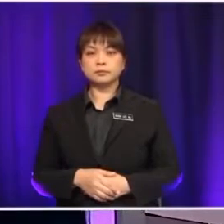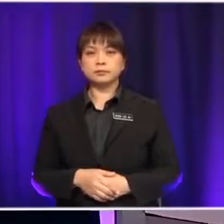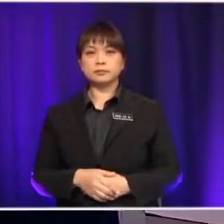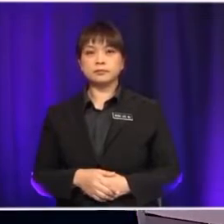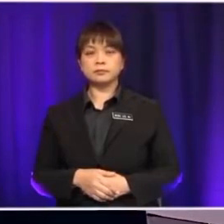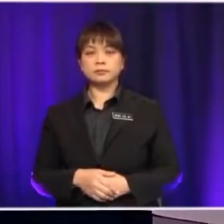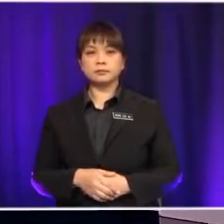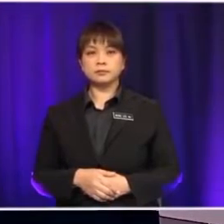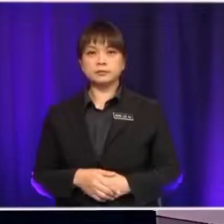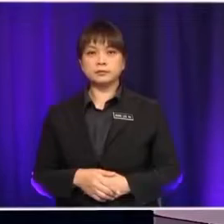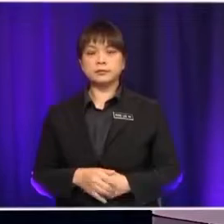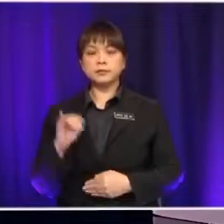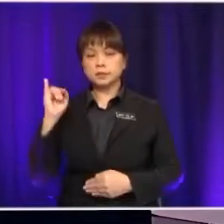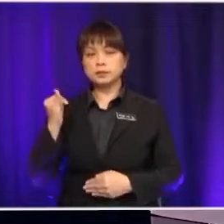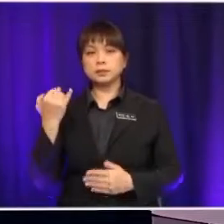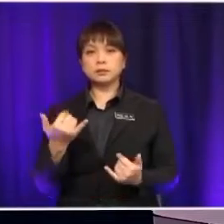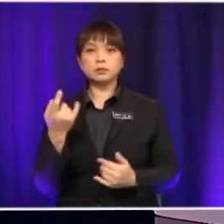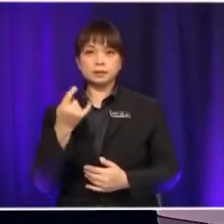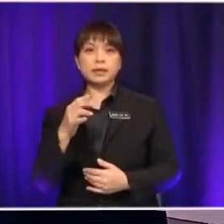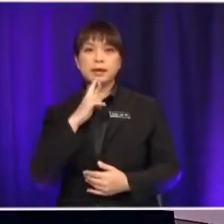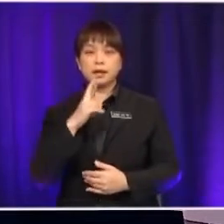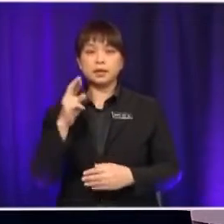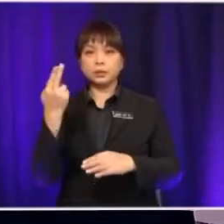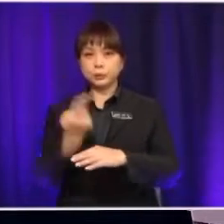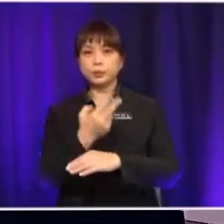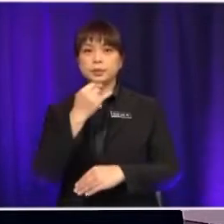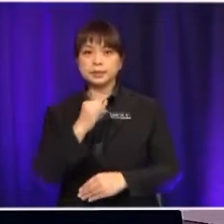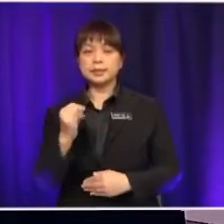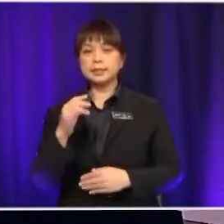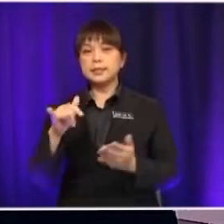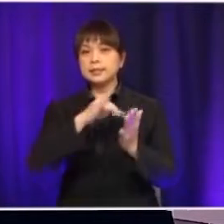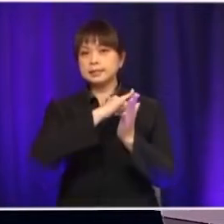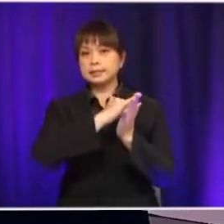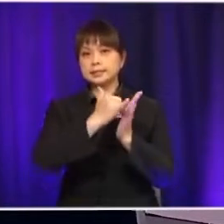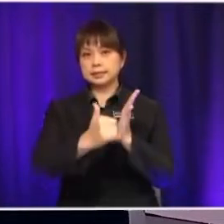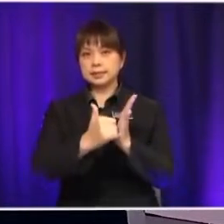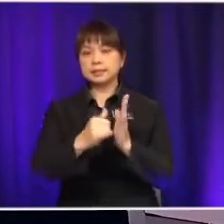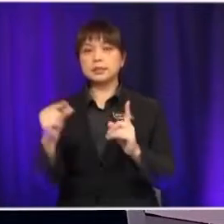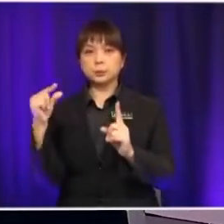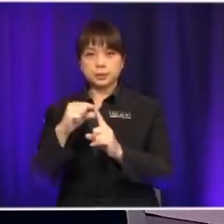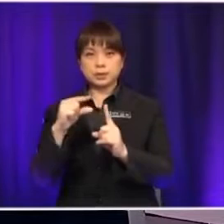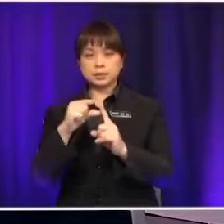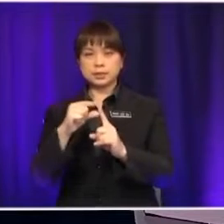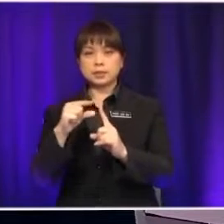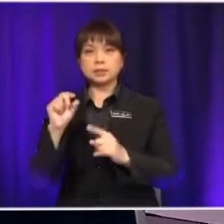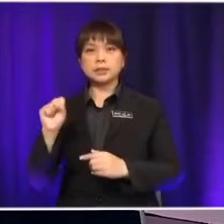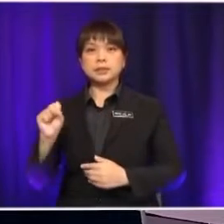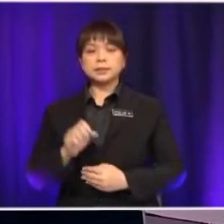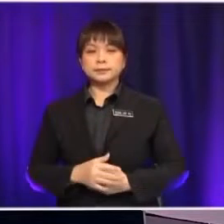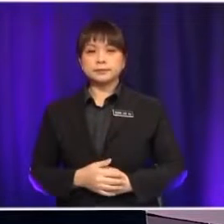right, to help them. So let's look at these words in details, okay? So we have